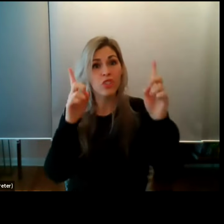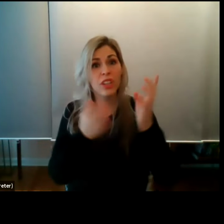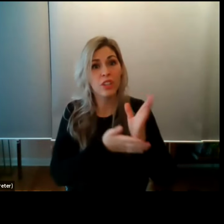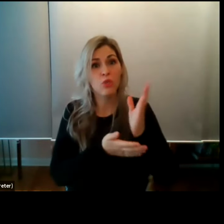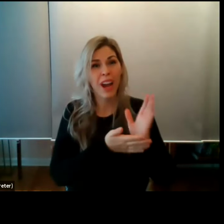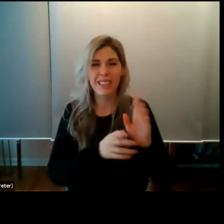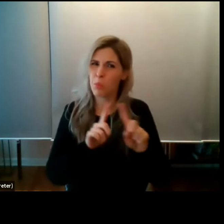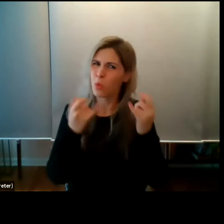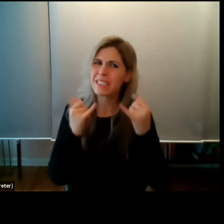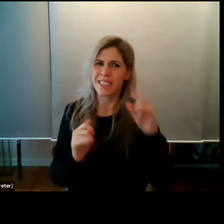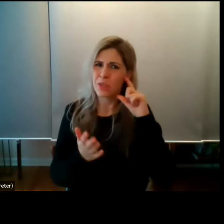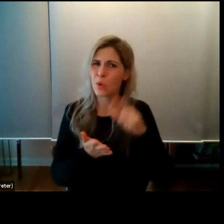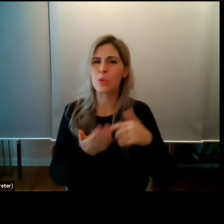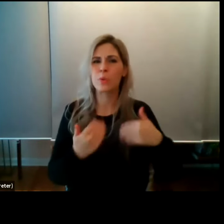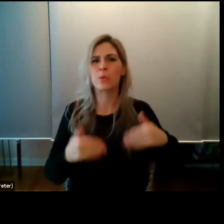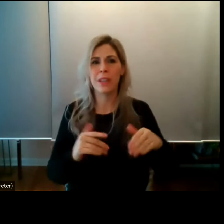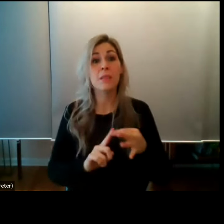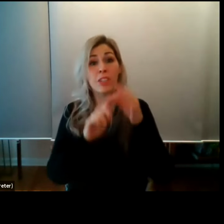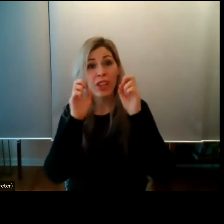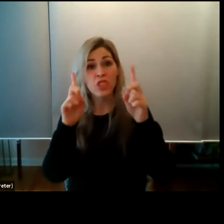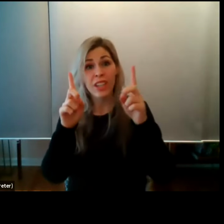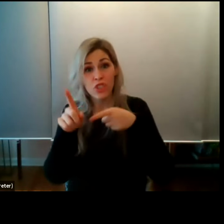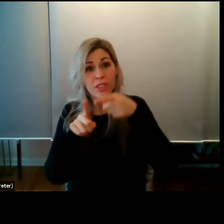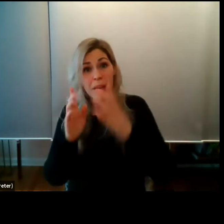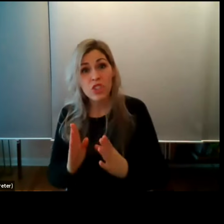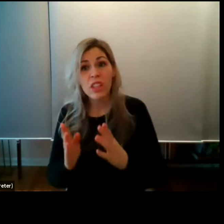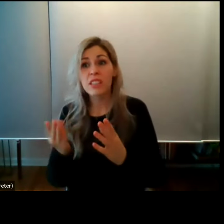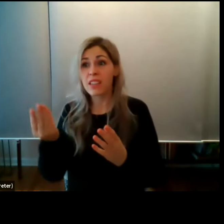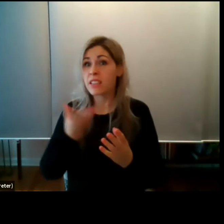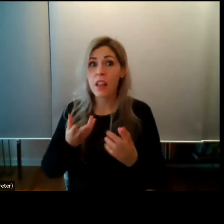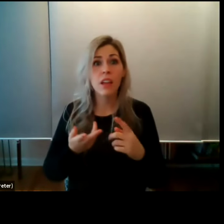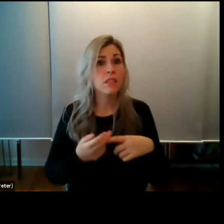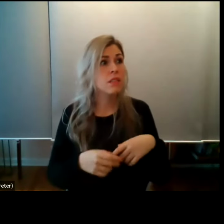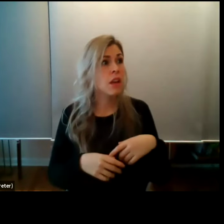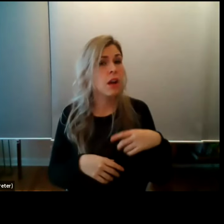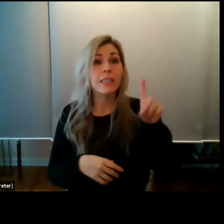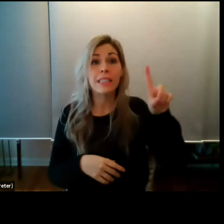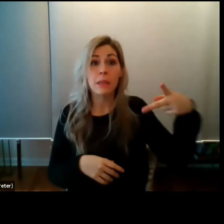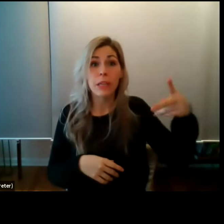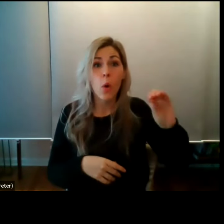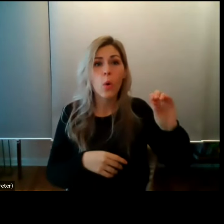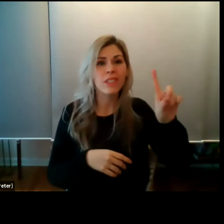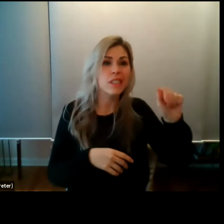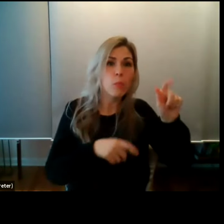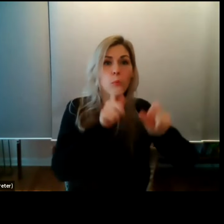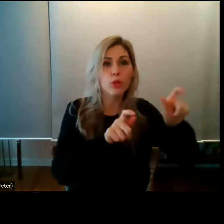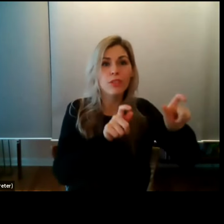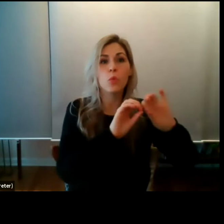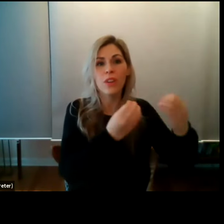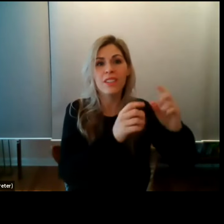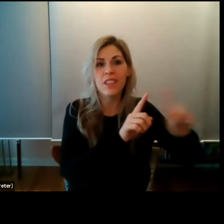from many special education specialists, even among DPOs around the